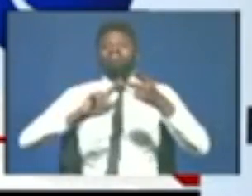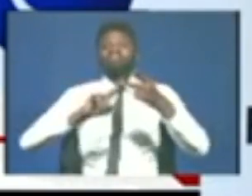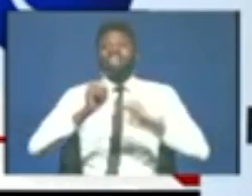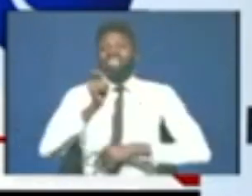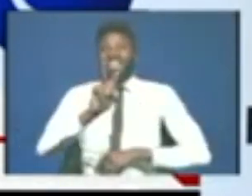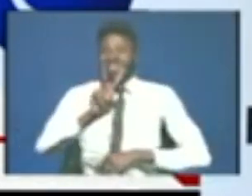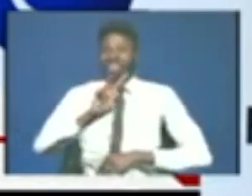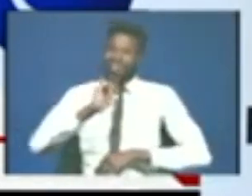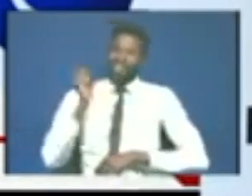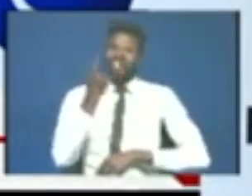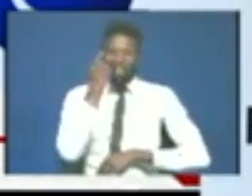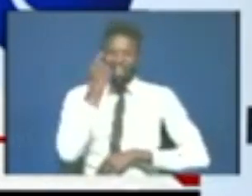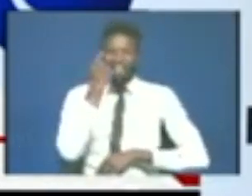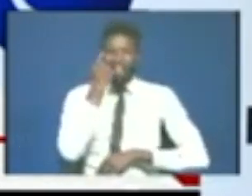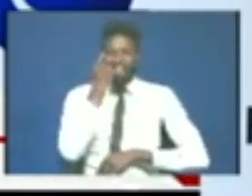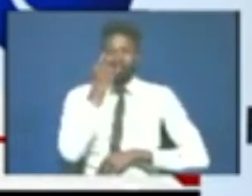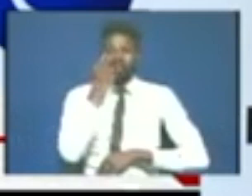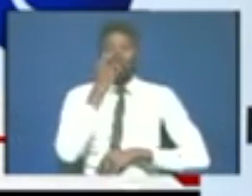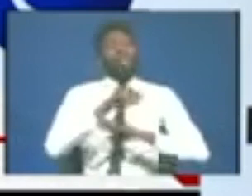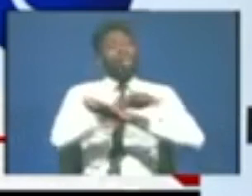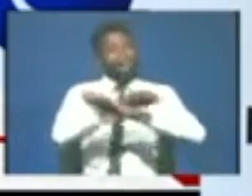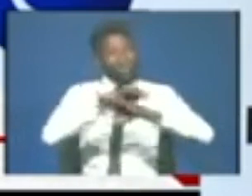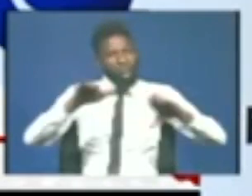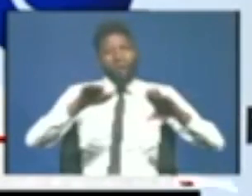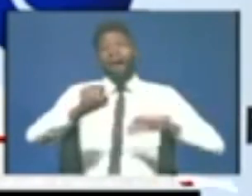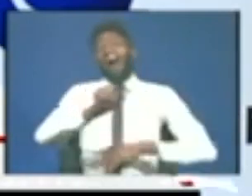territory. And no other media outlet,